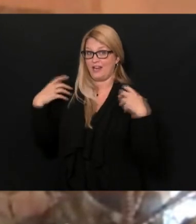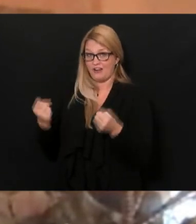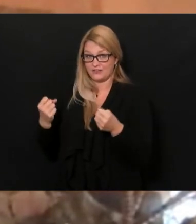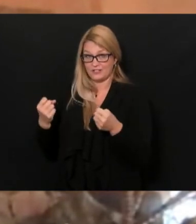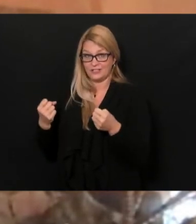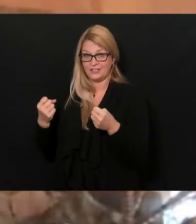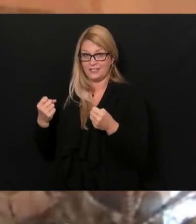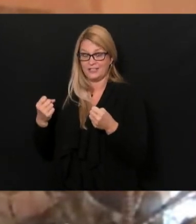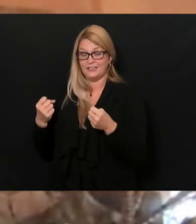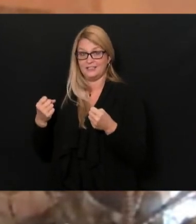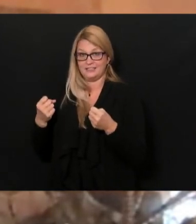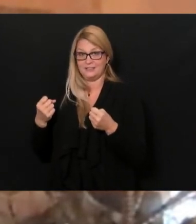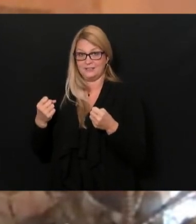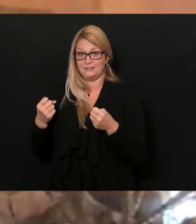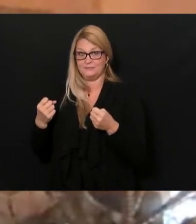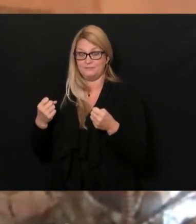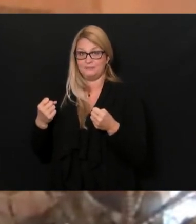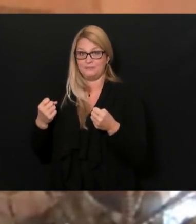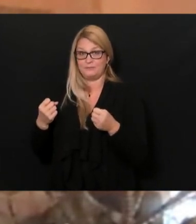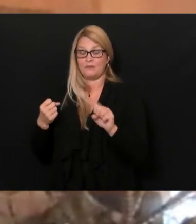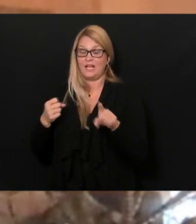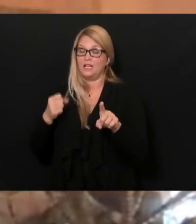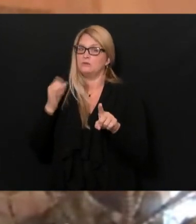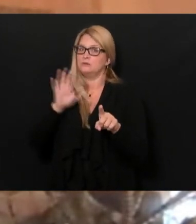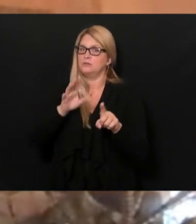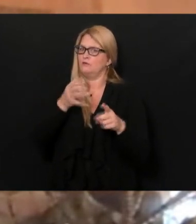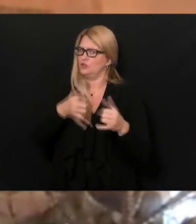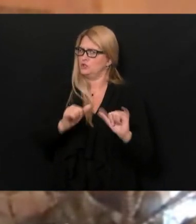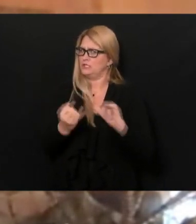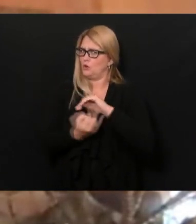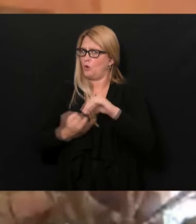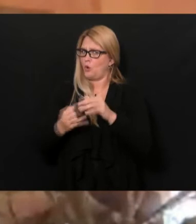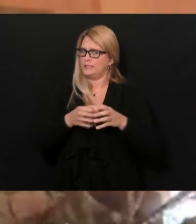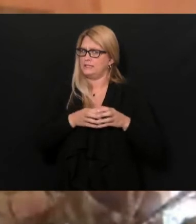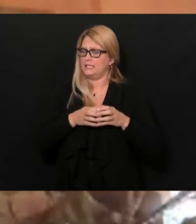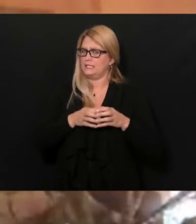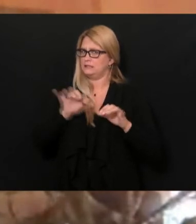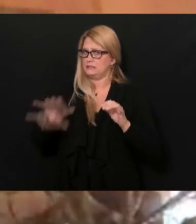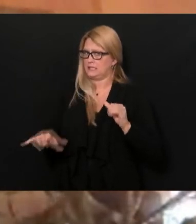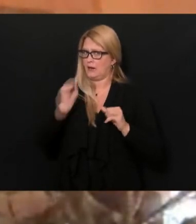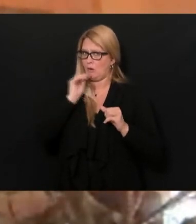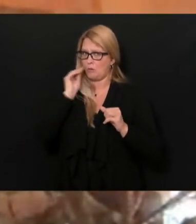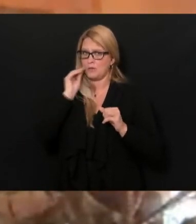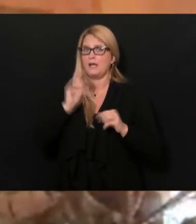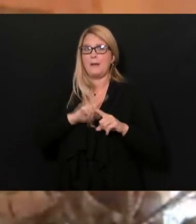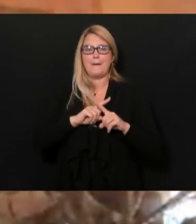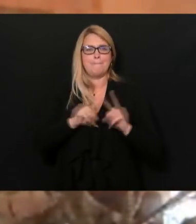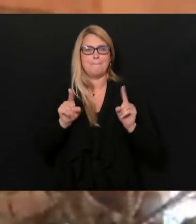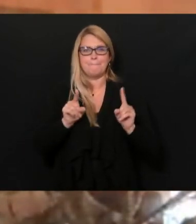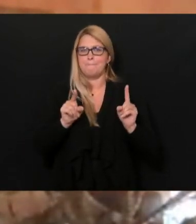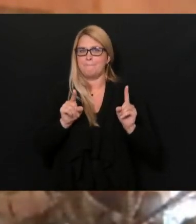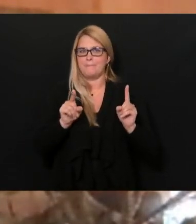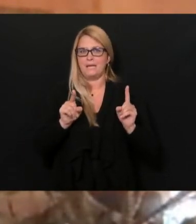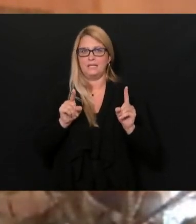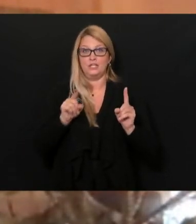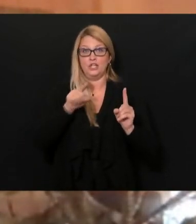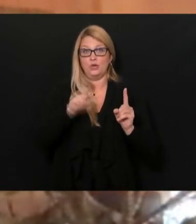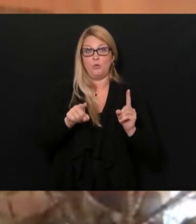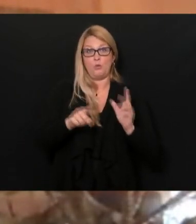need to quarantine or isolate in their house, but there is no time frame from when you